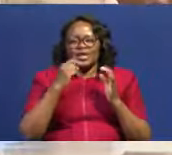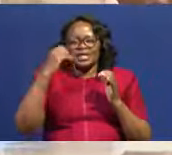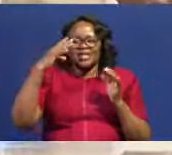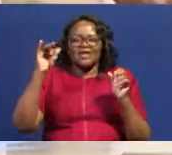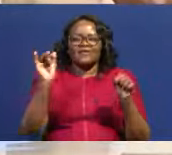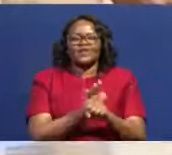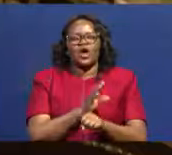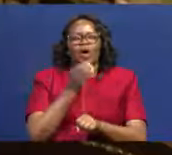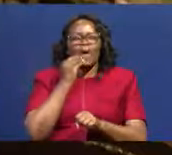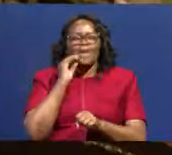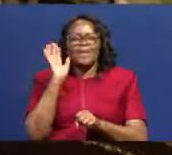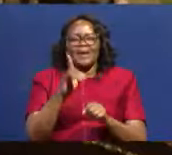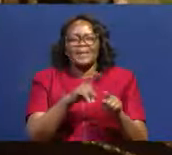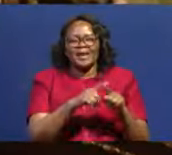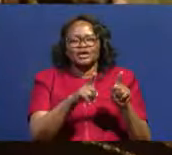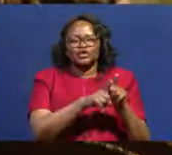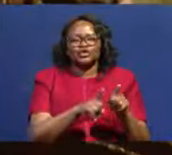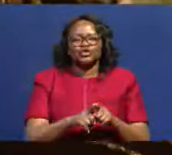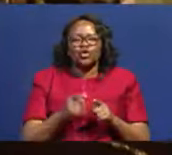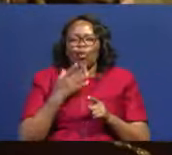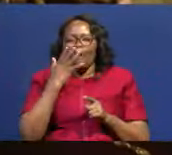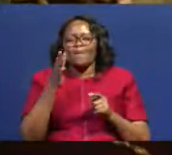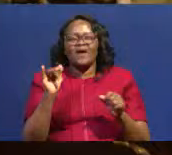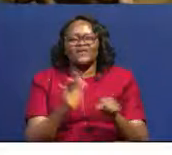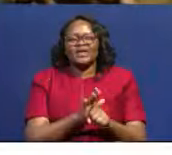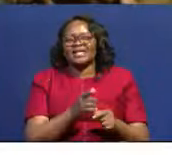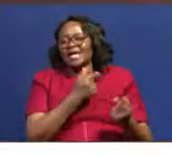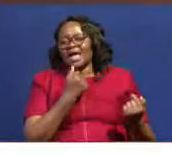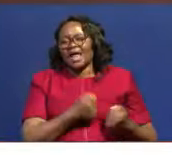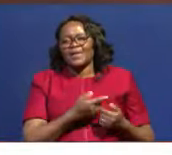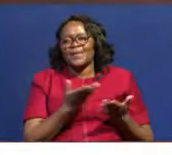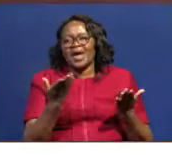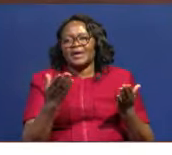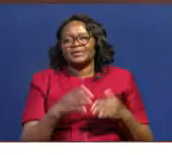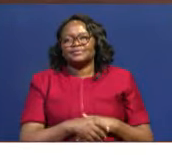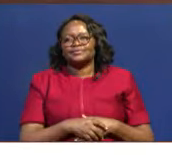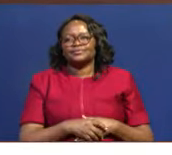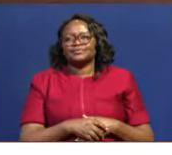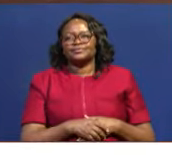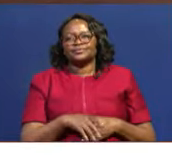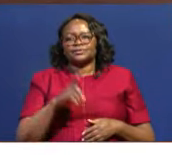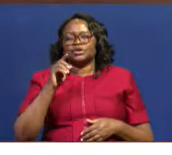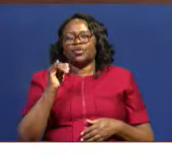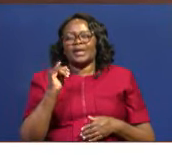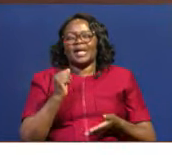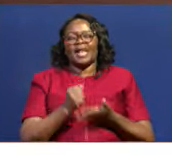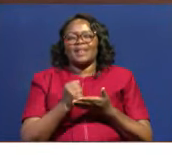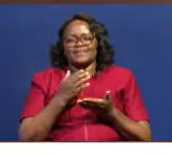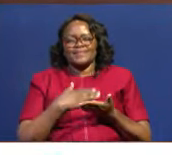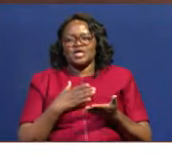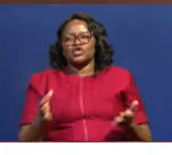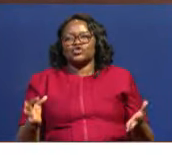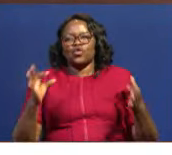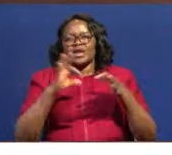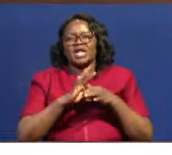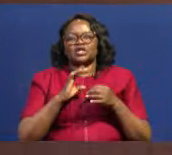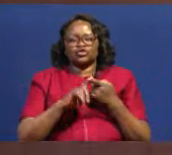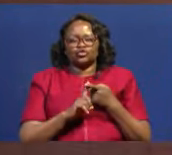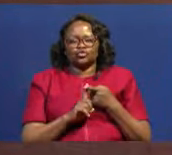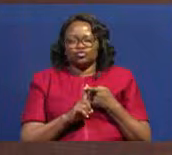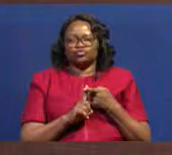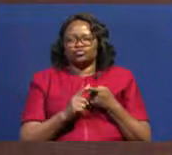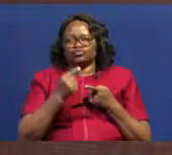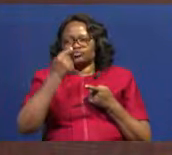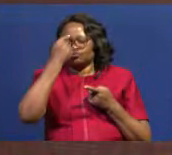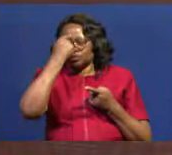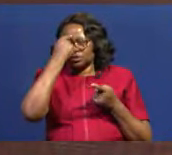fills their homes, but also the warmth that fills their hearts. Diwali helps me connect to